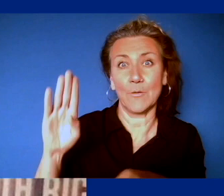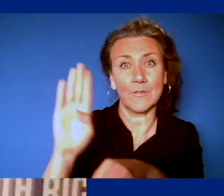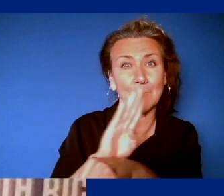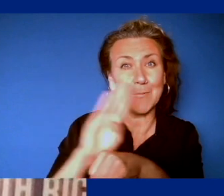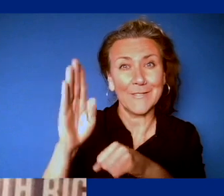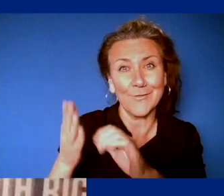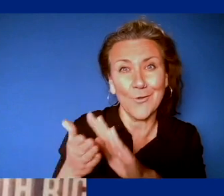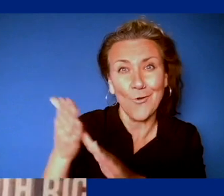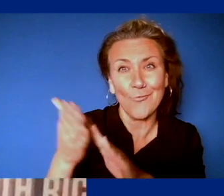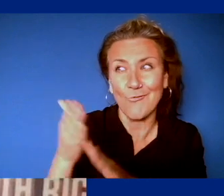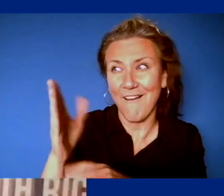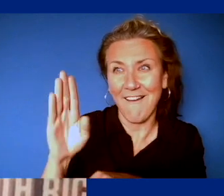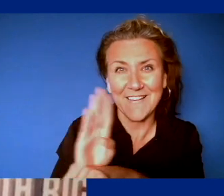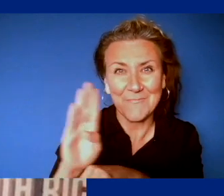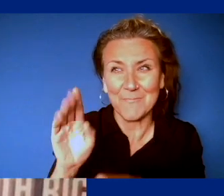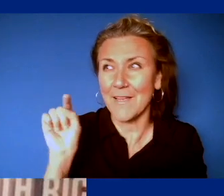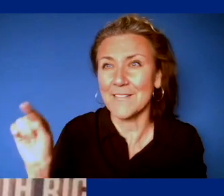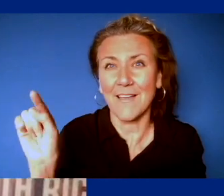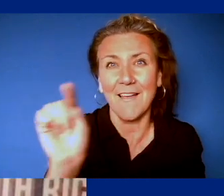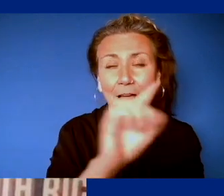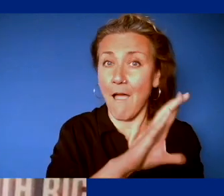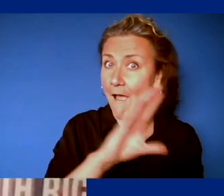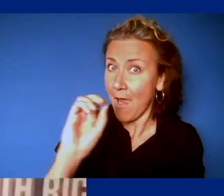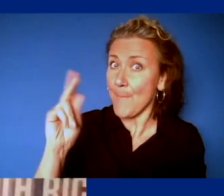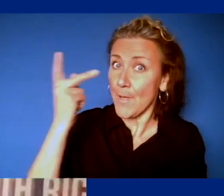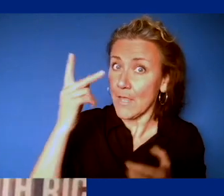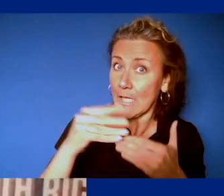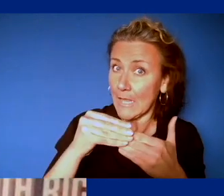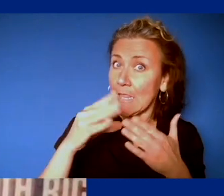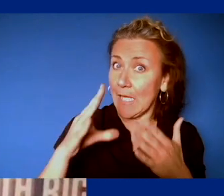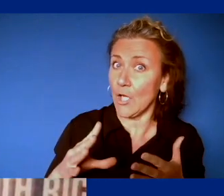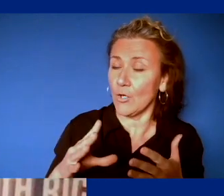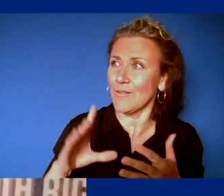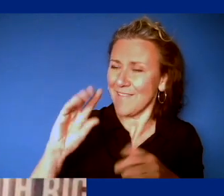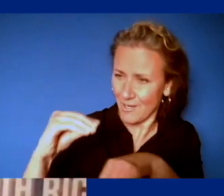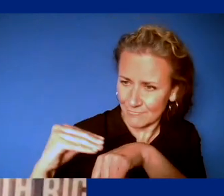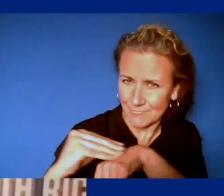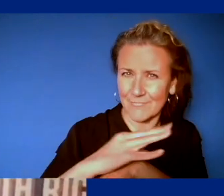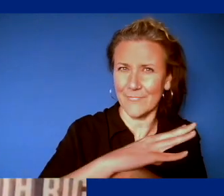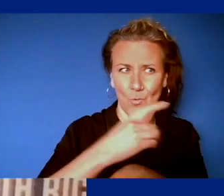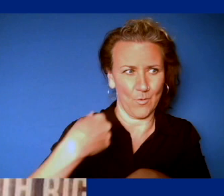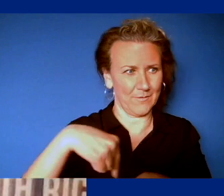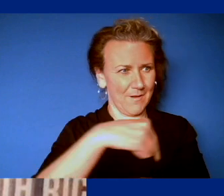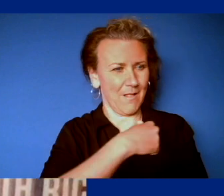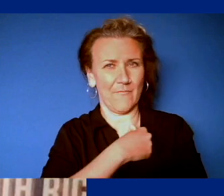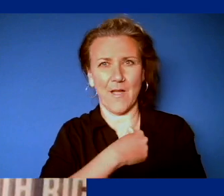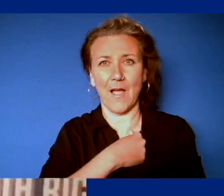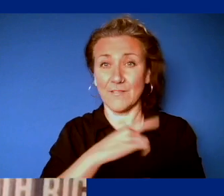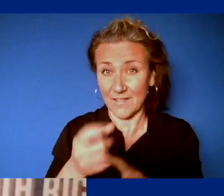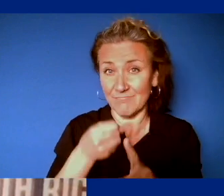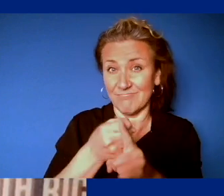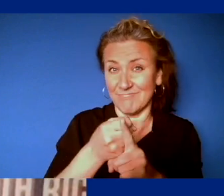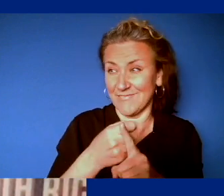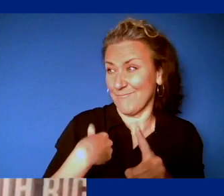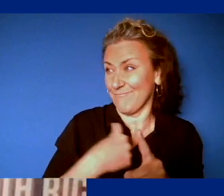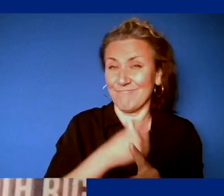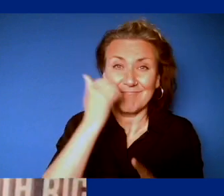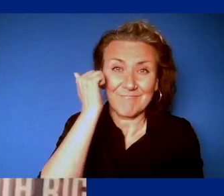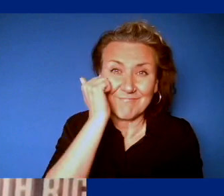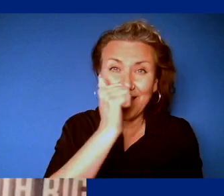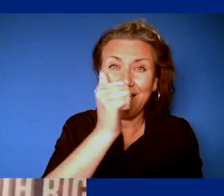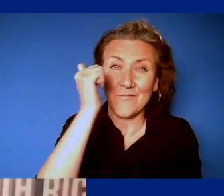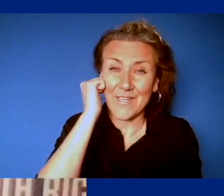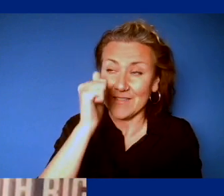executives who are launching and running important businesses, and the political leaders who are shaping the decisions that impact